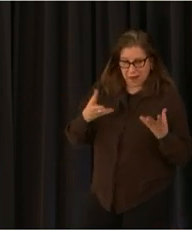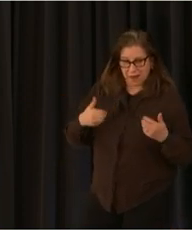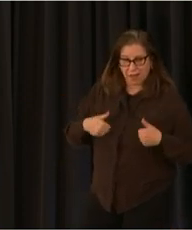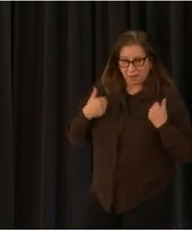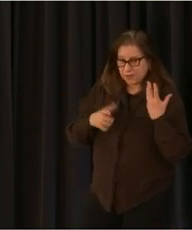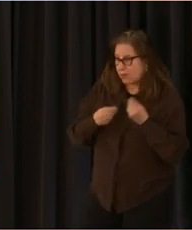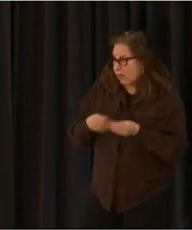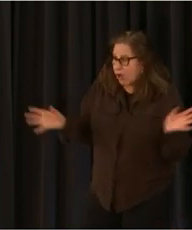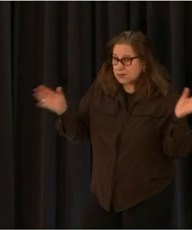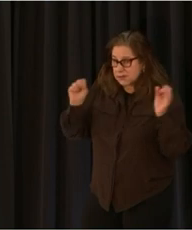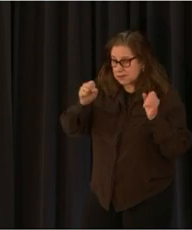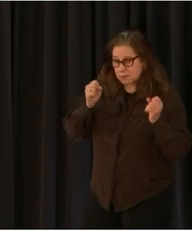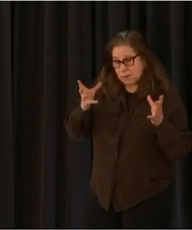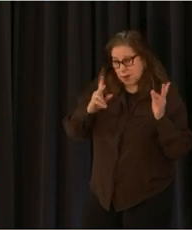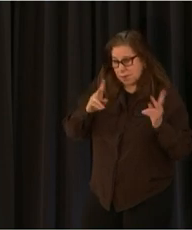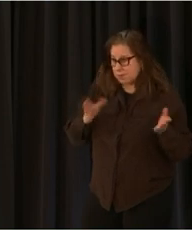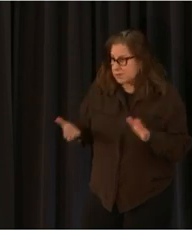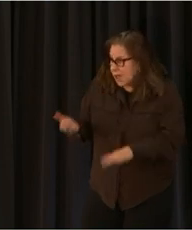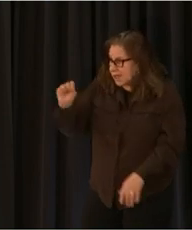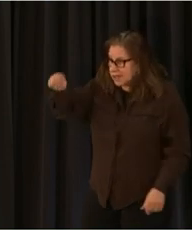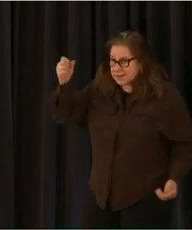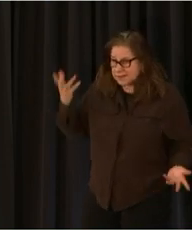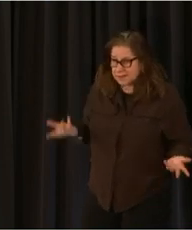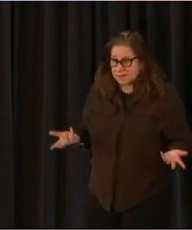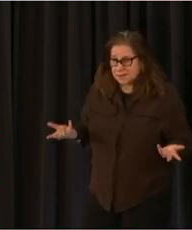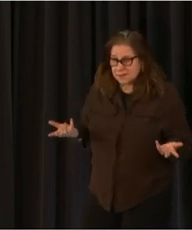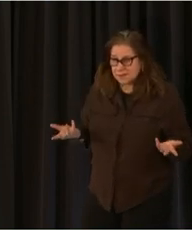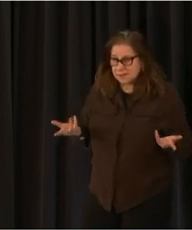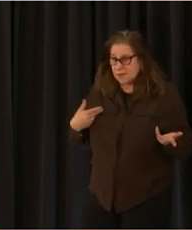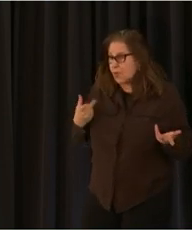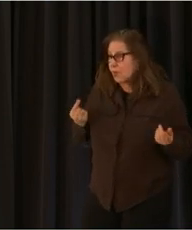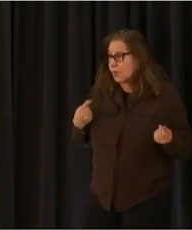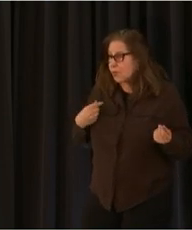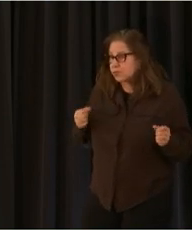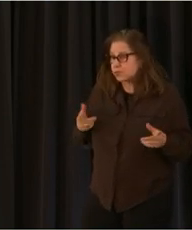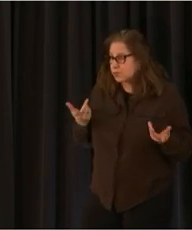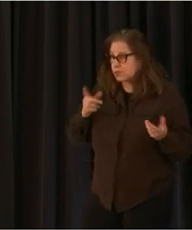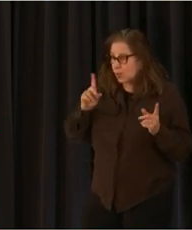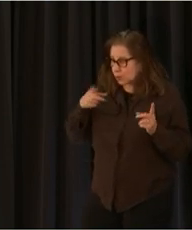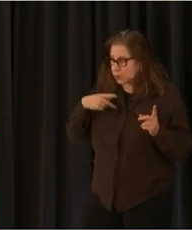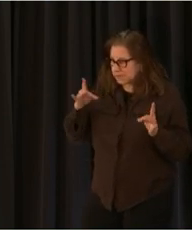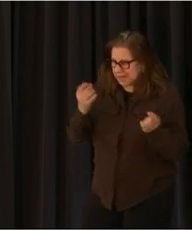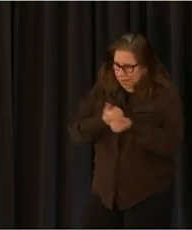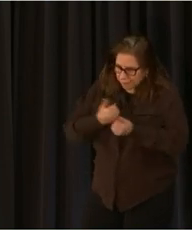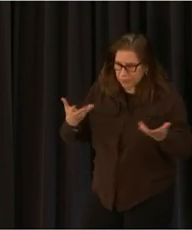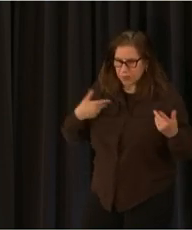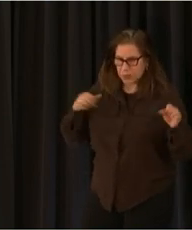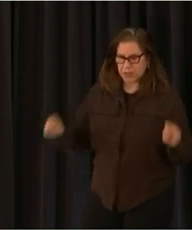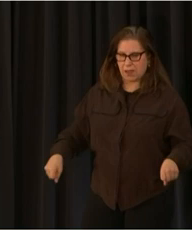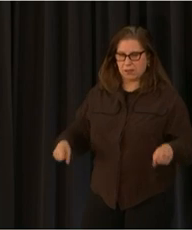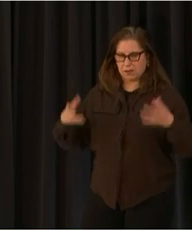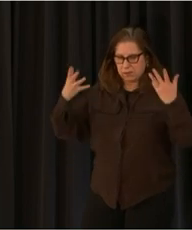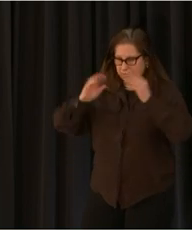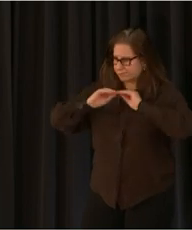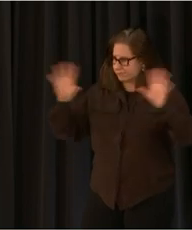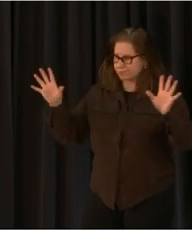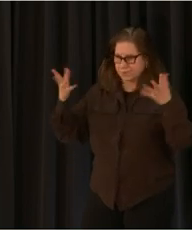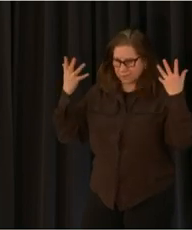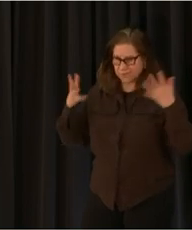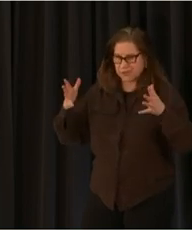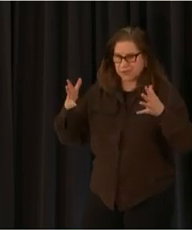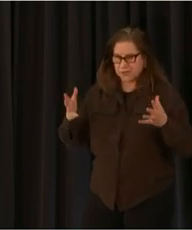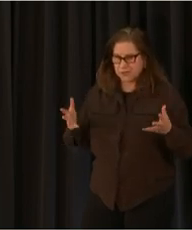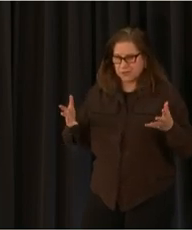has been lost in this country, period. Whether it's been a district resident or any of the Americans. But